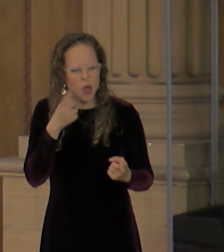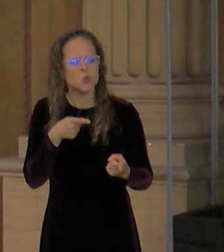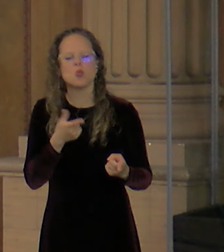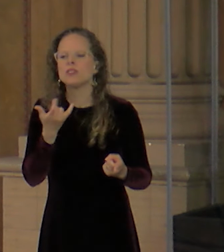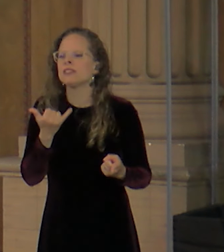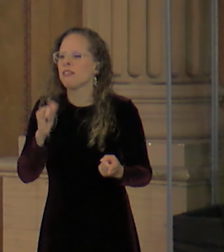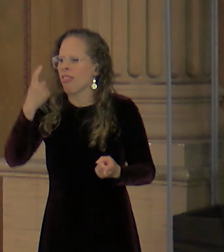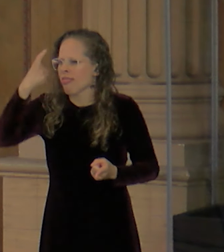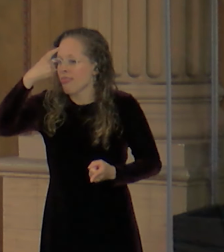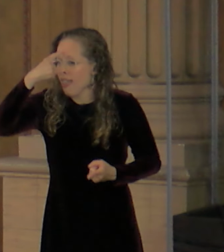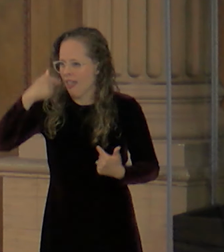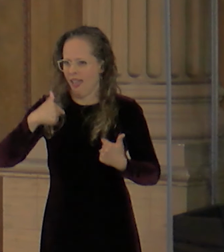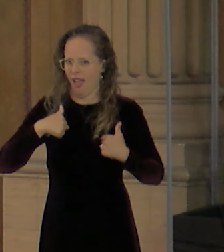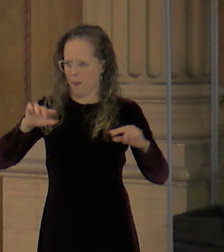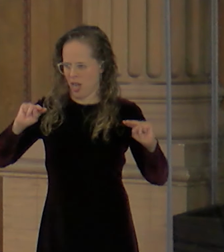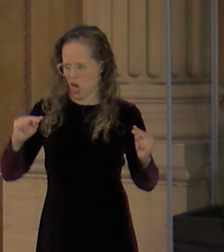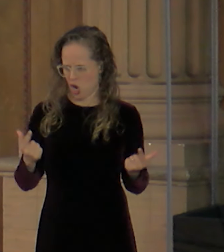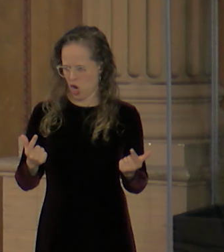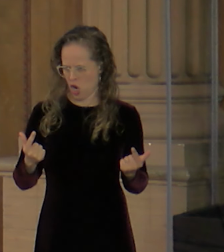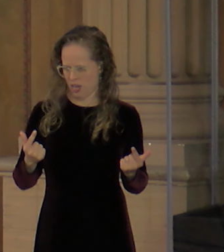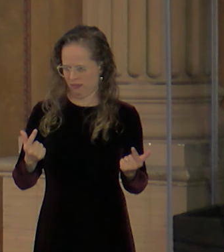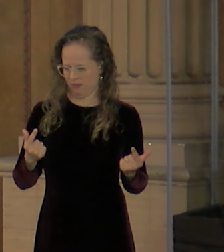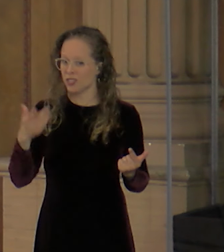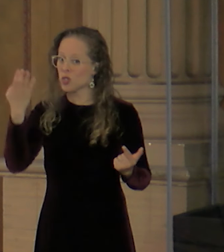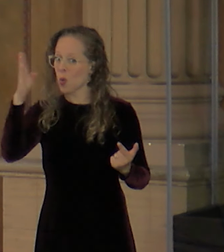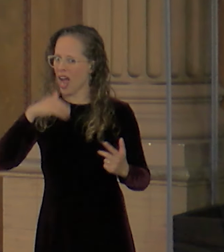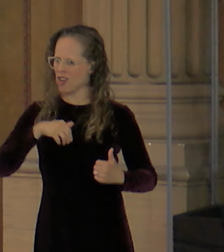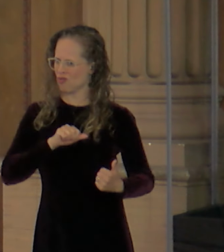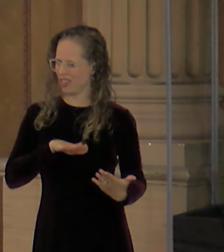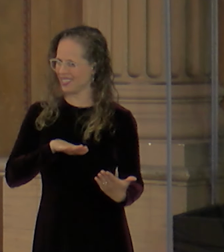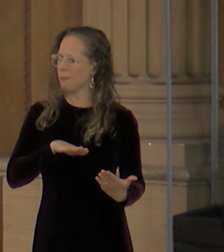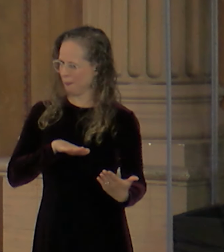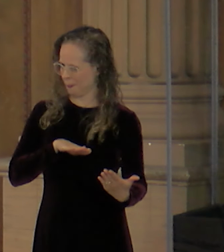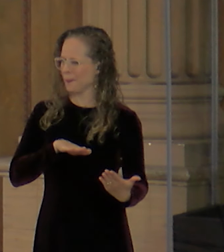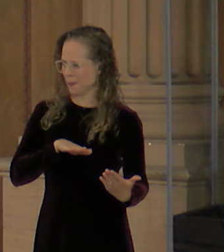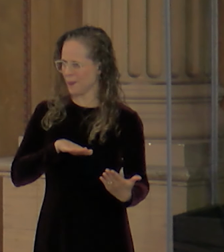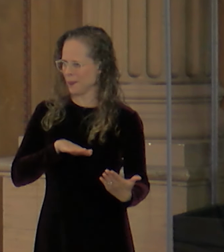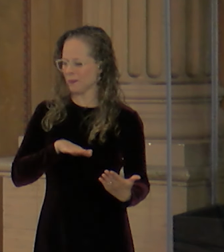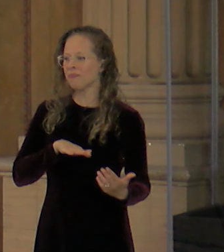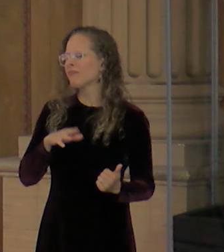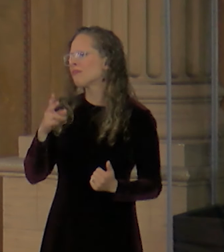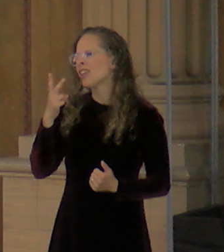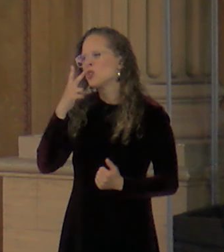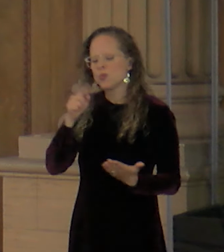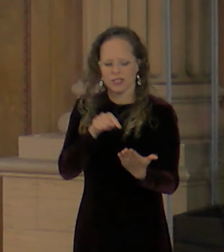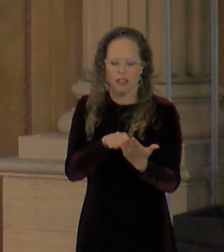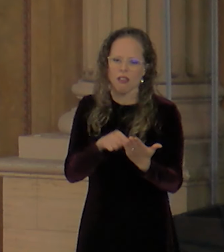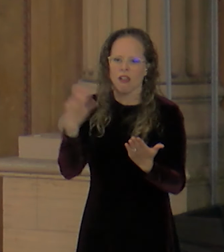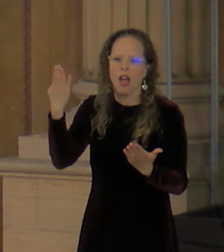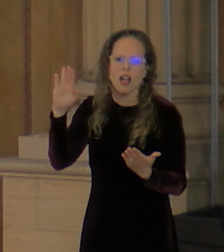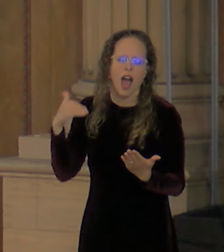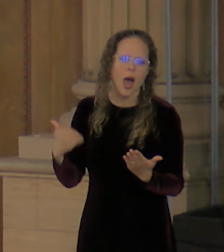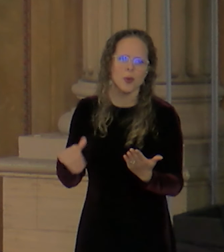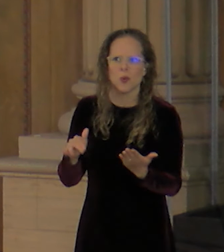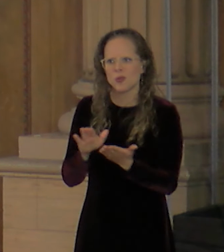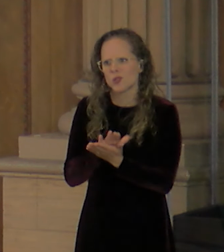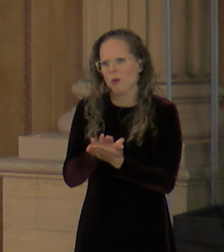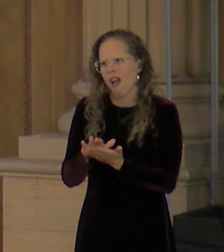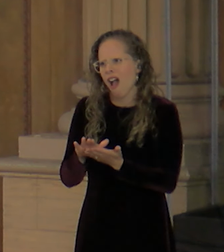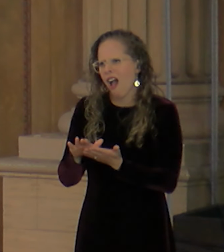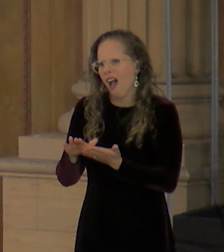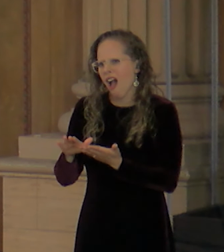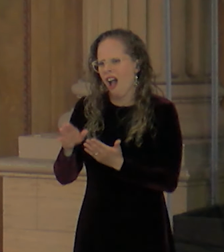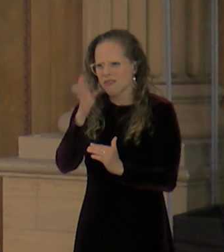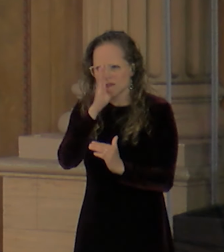good. So let me address those thoughts. And you see God being so kind, so willing to condescend, so willing